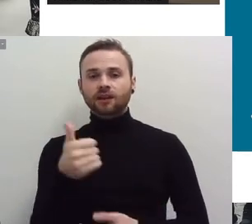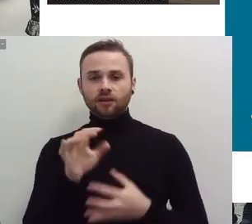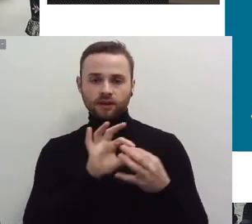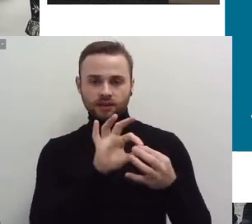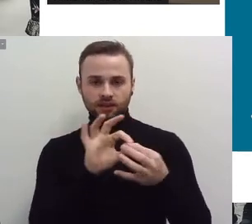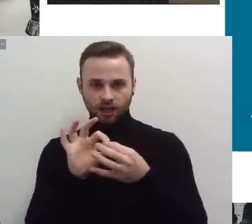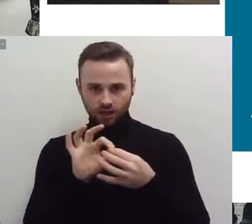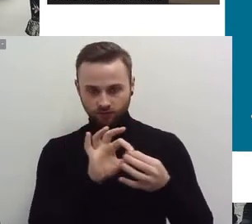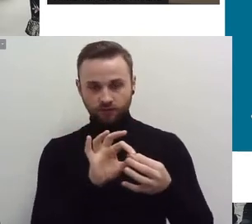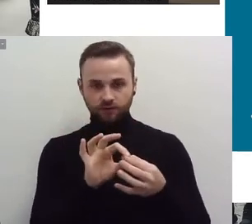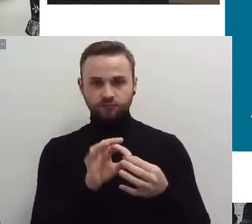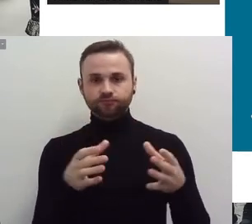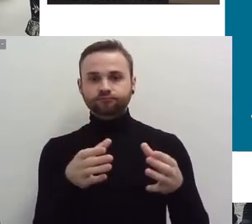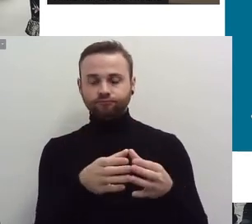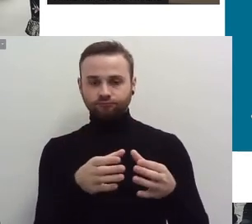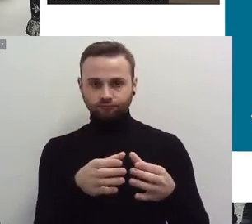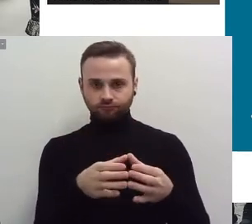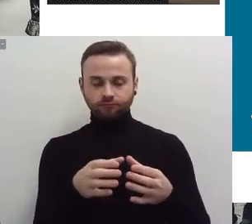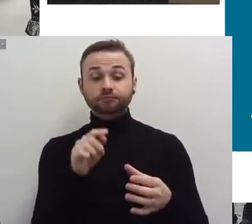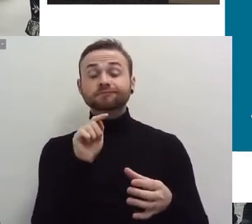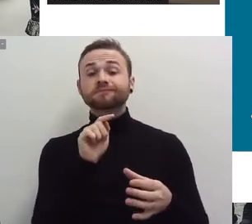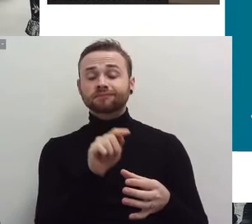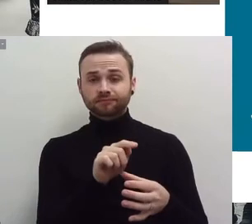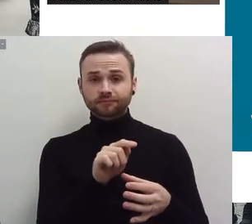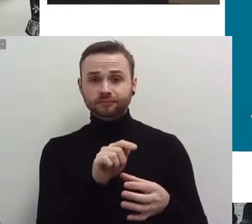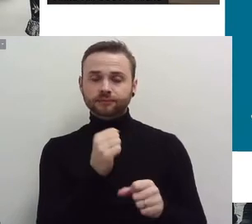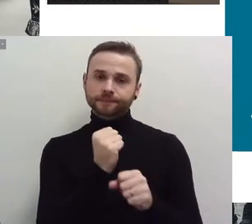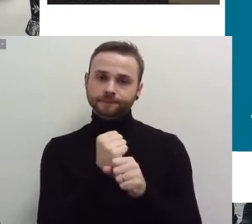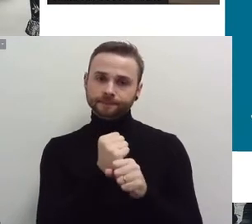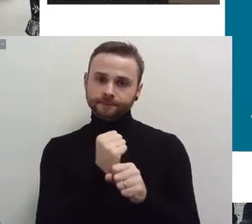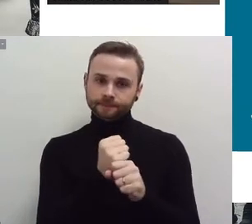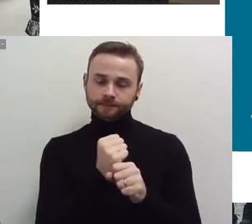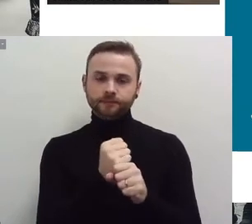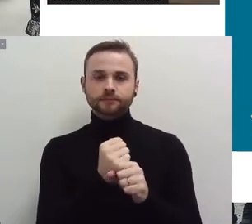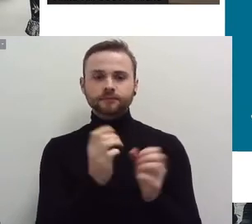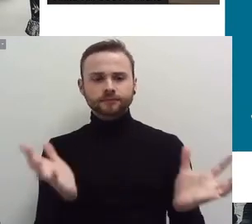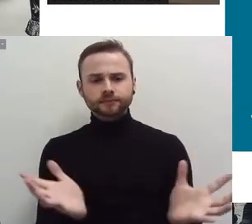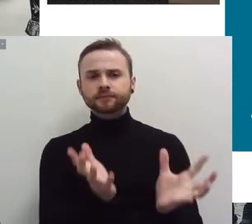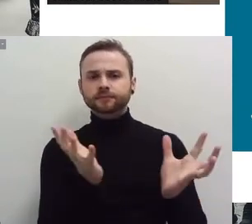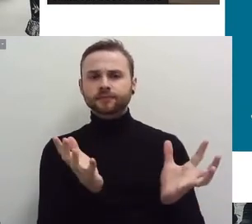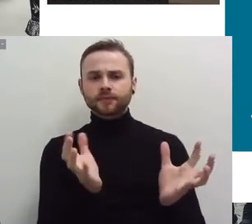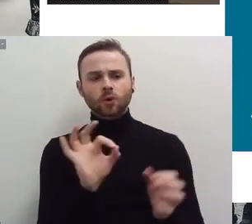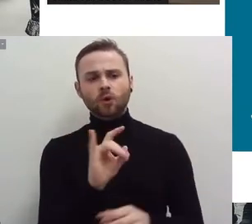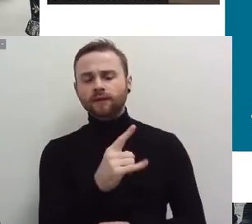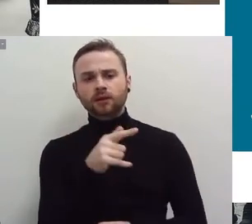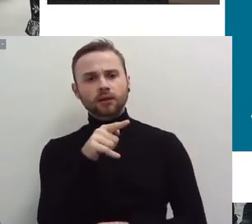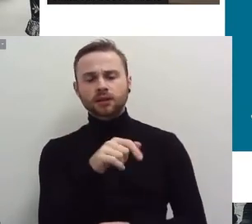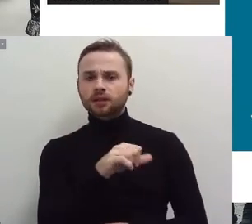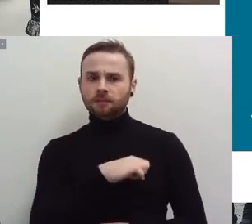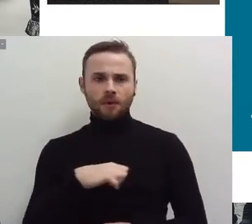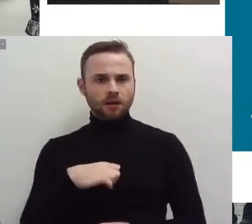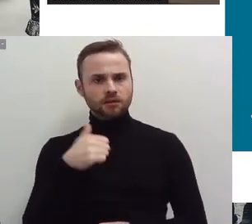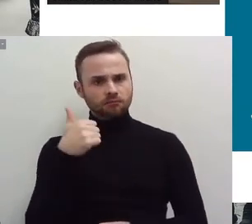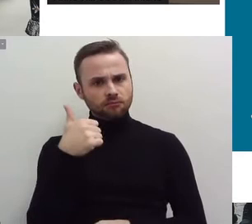welfare. And we want to make sure that children's rights are implemented in full